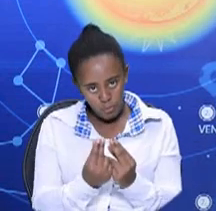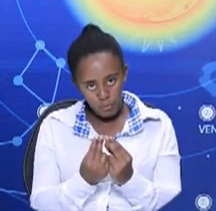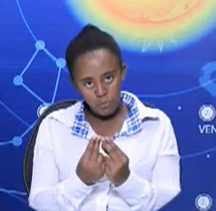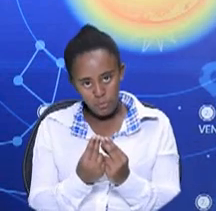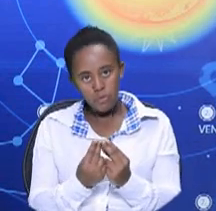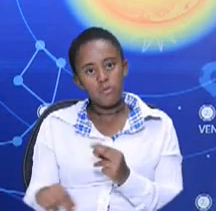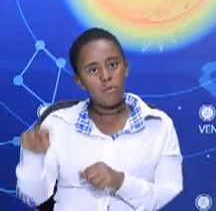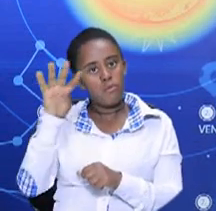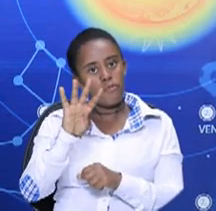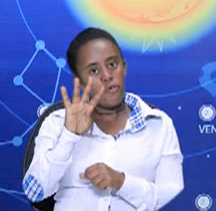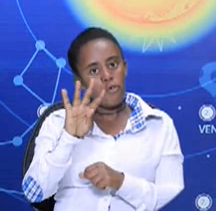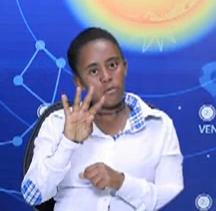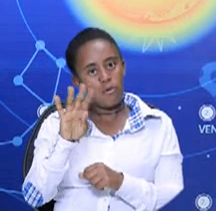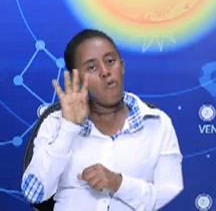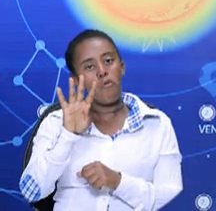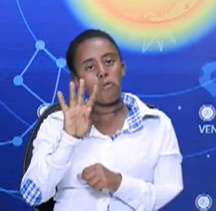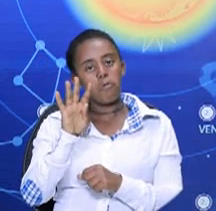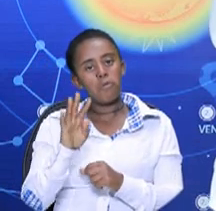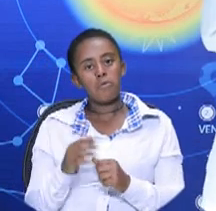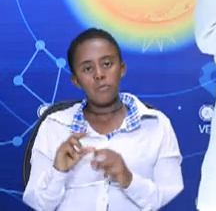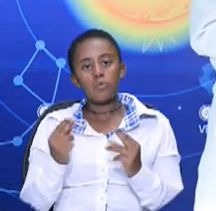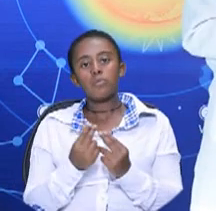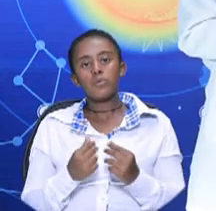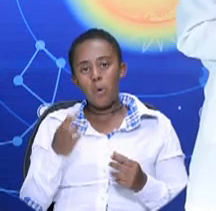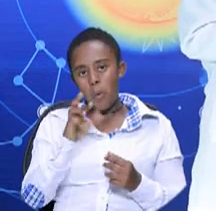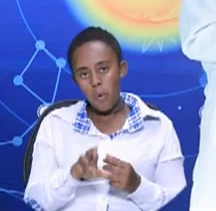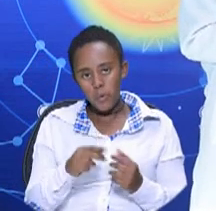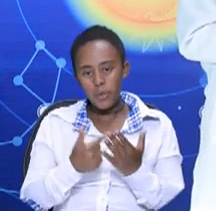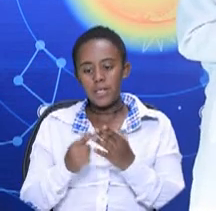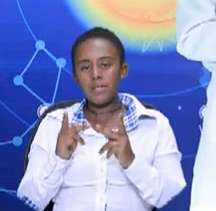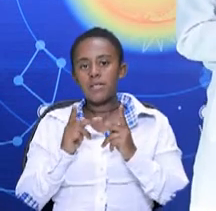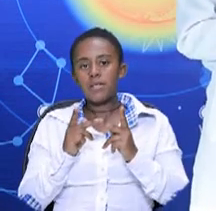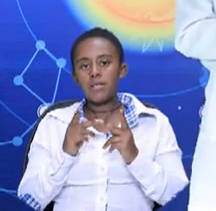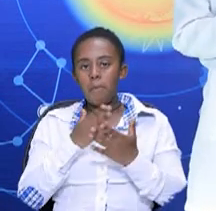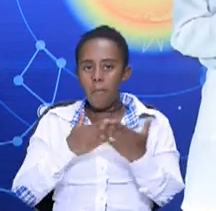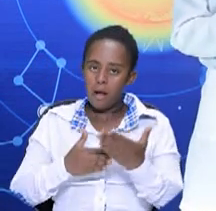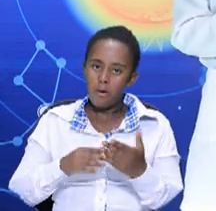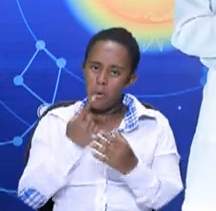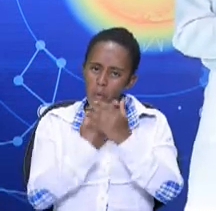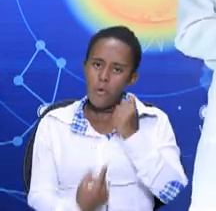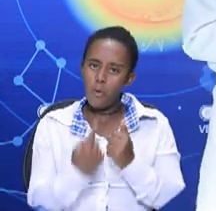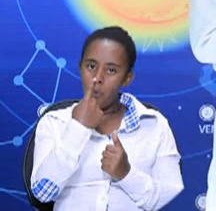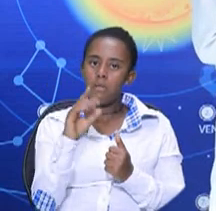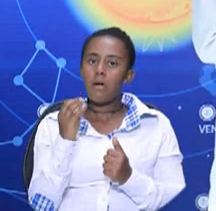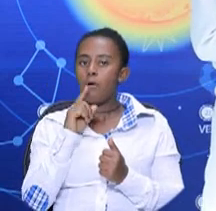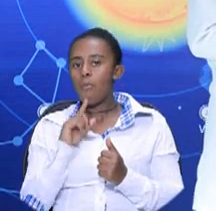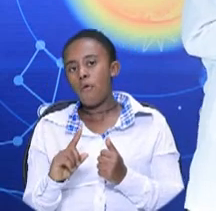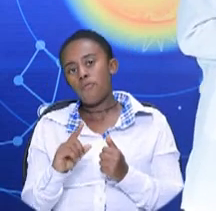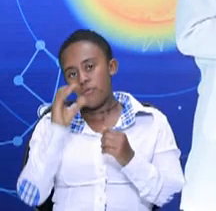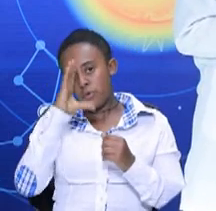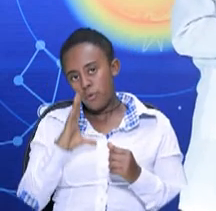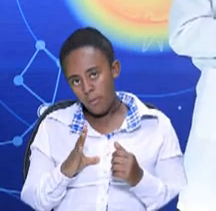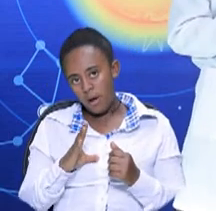into commonly 4 groups, or in this part we are going to see only one type of human